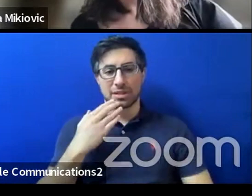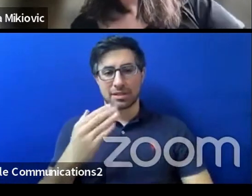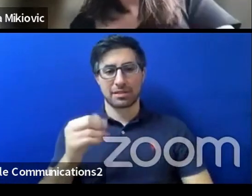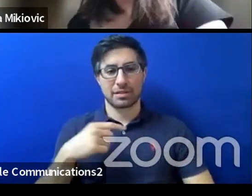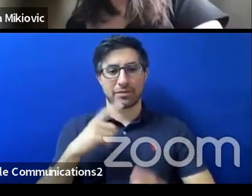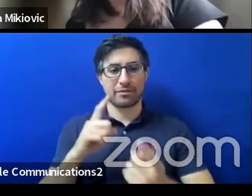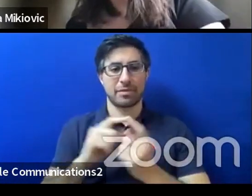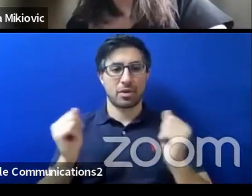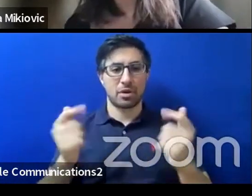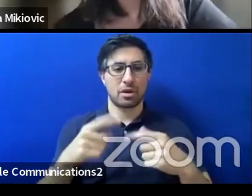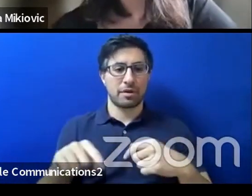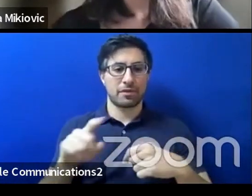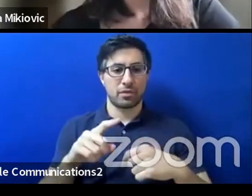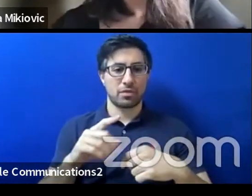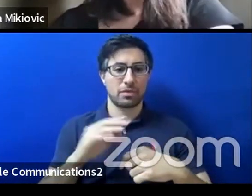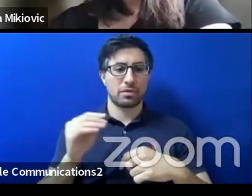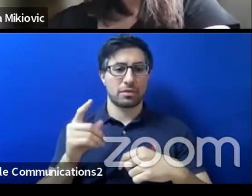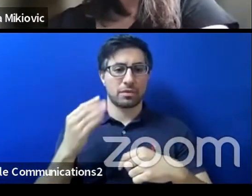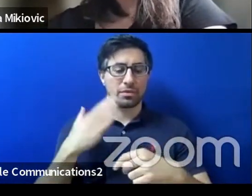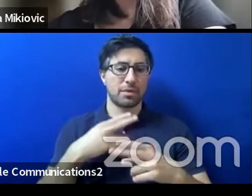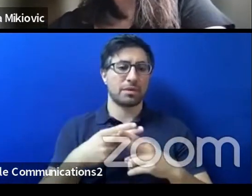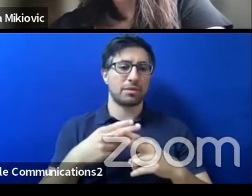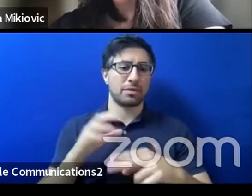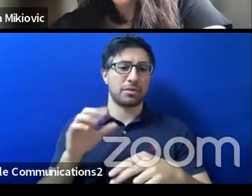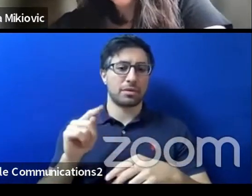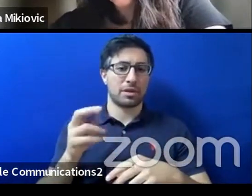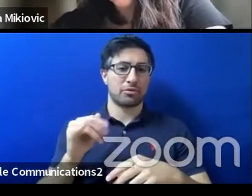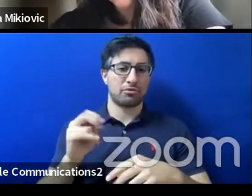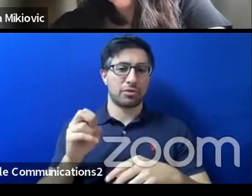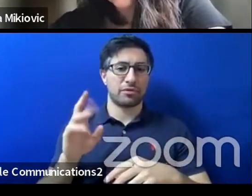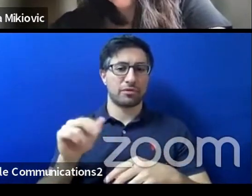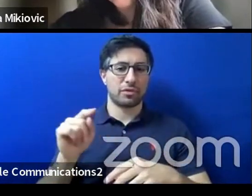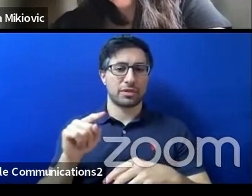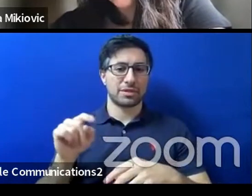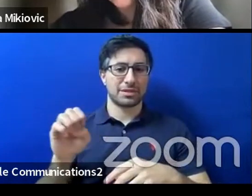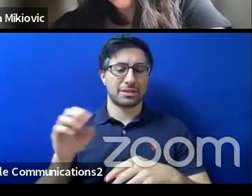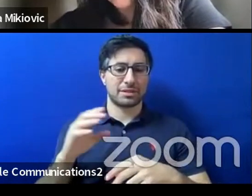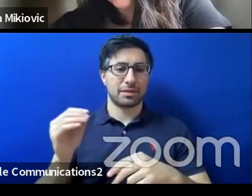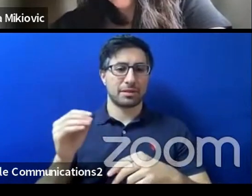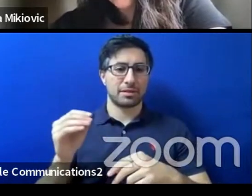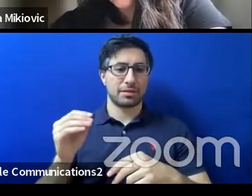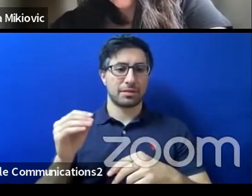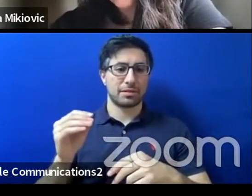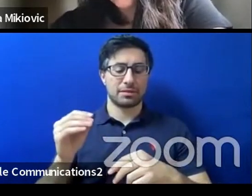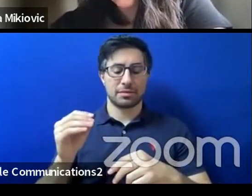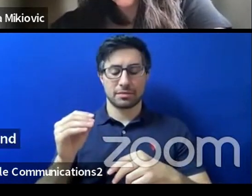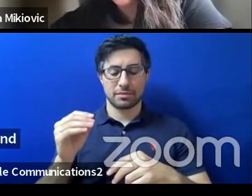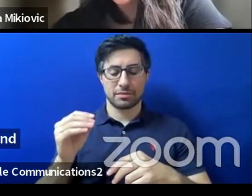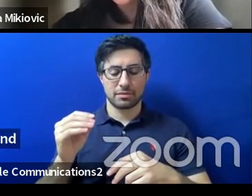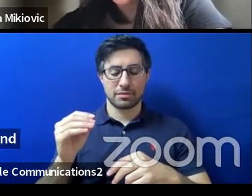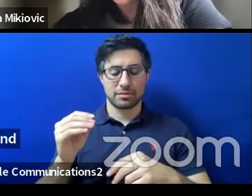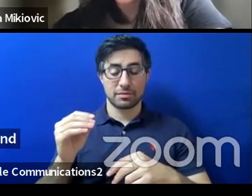you, and my name is Catherine Frazee, And but for the sake of people